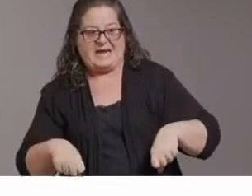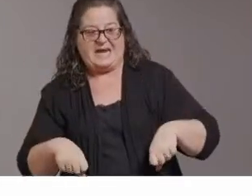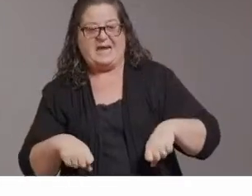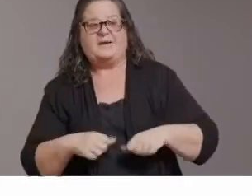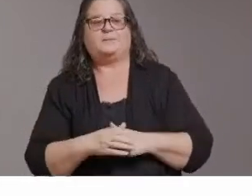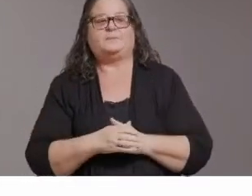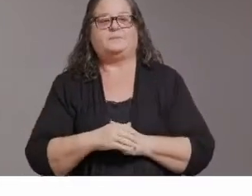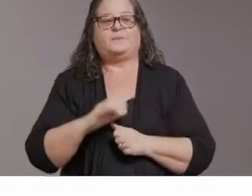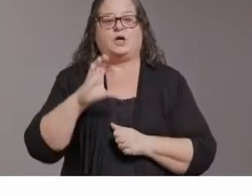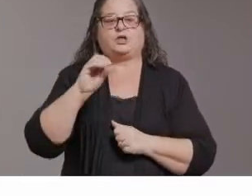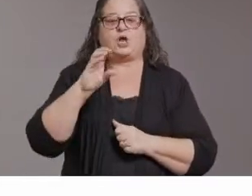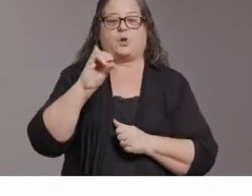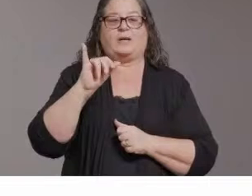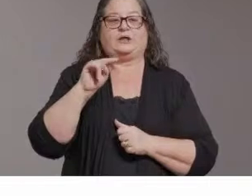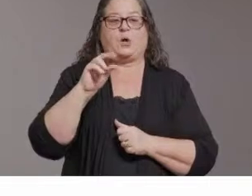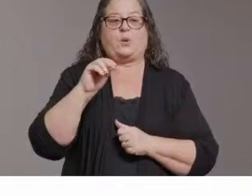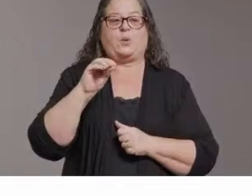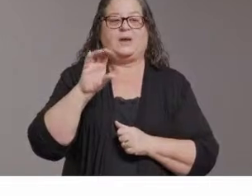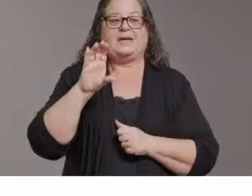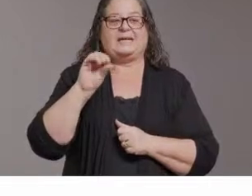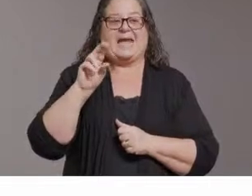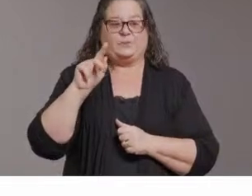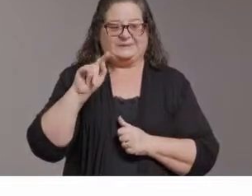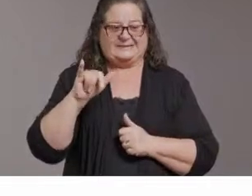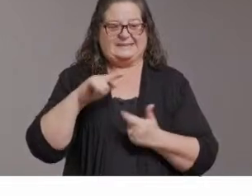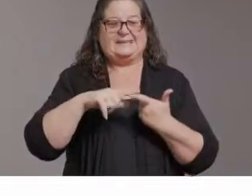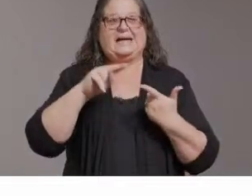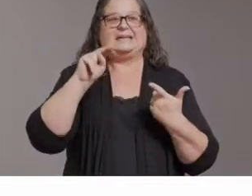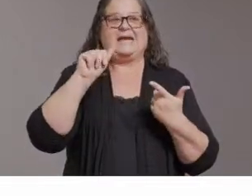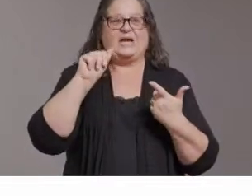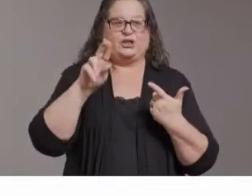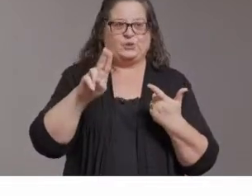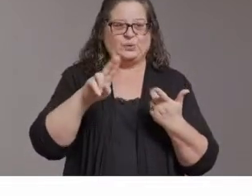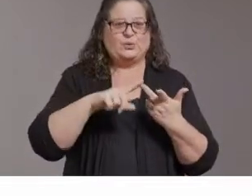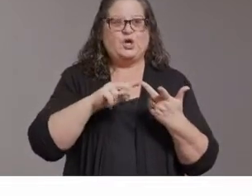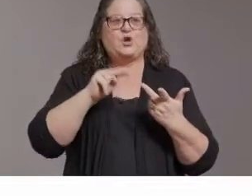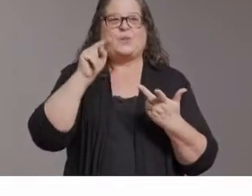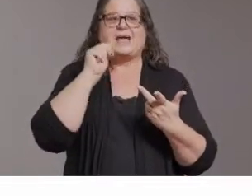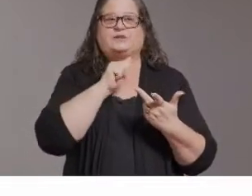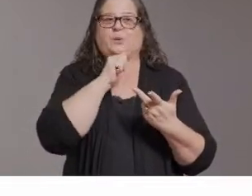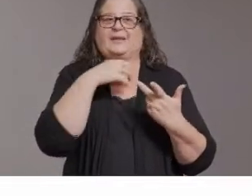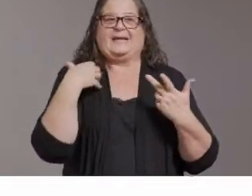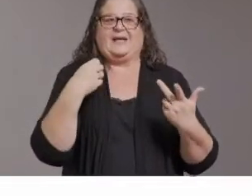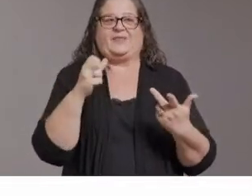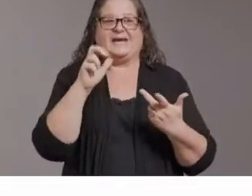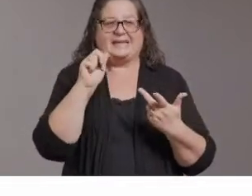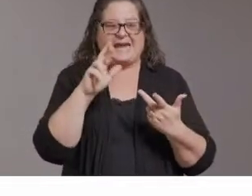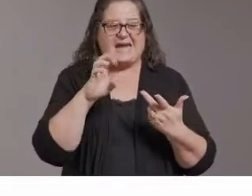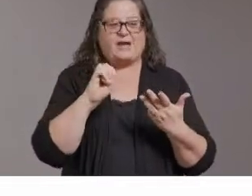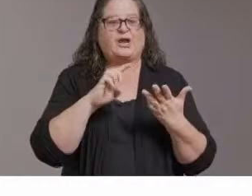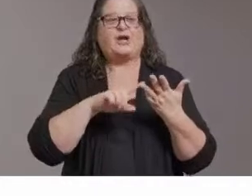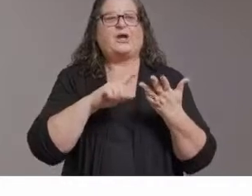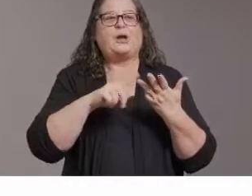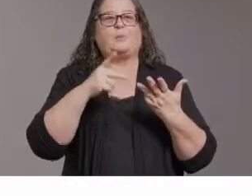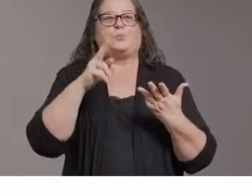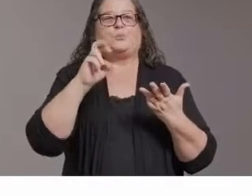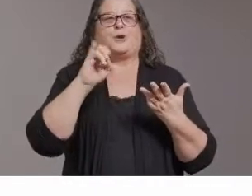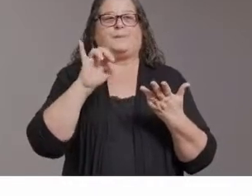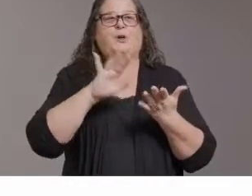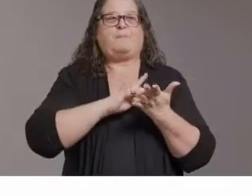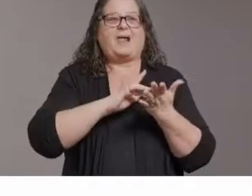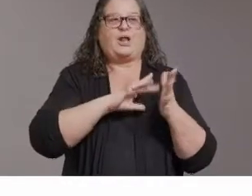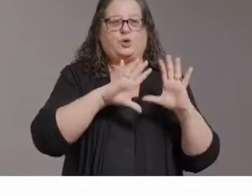Northern Arizona University, Northern Arizona Healthcare, Premier Medical Group, and other statewide partners.